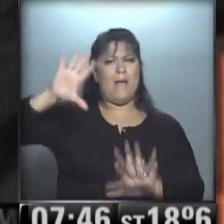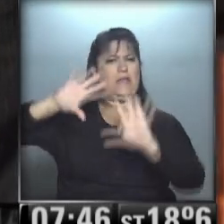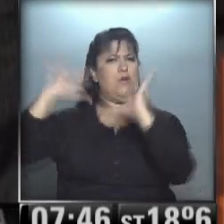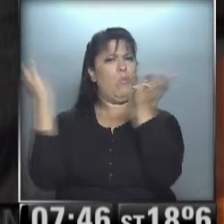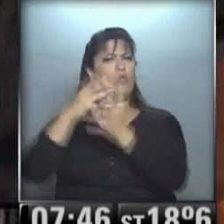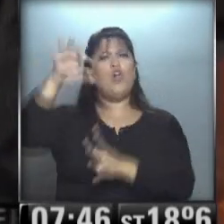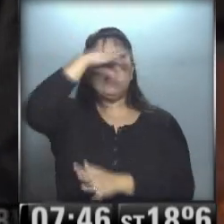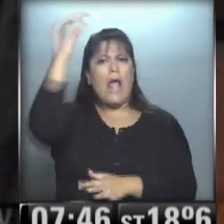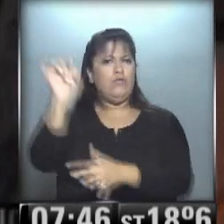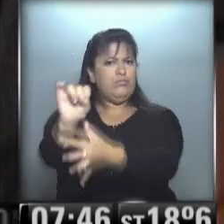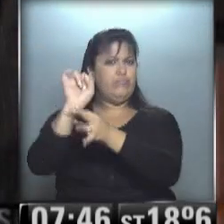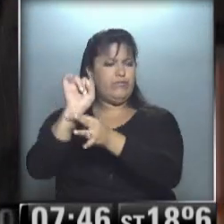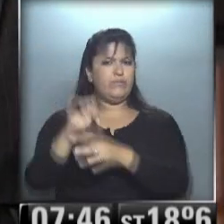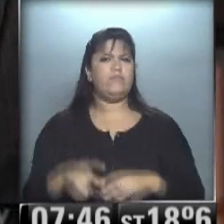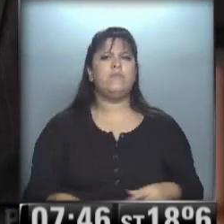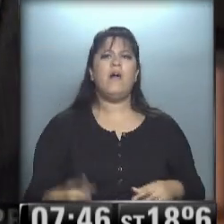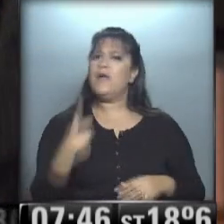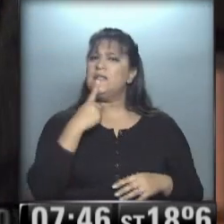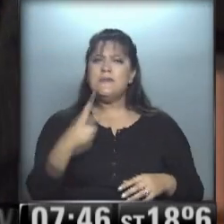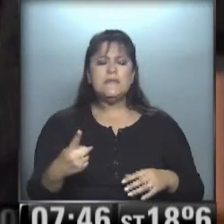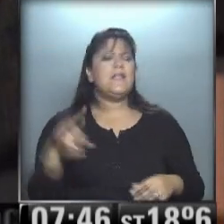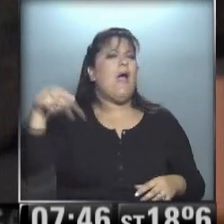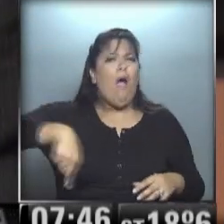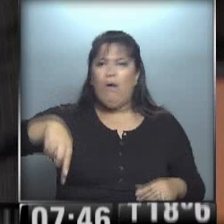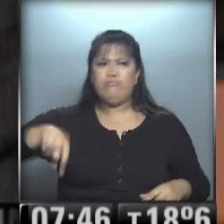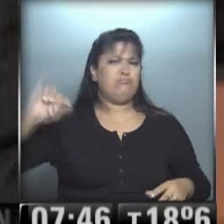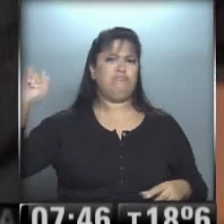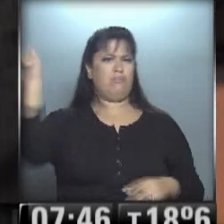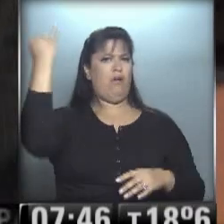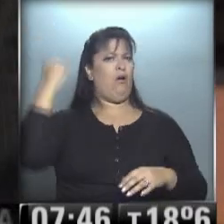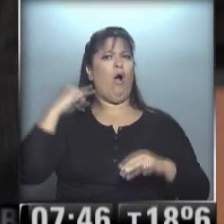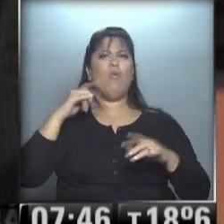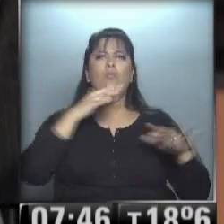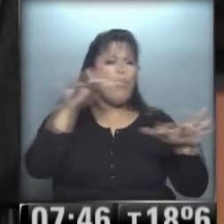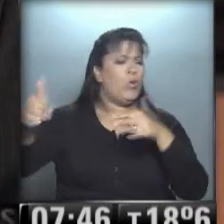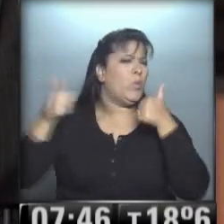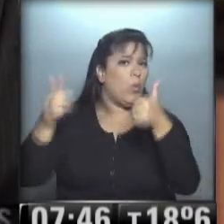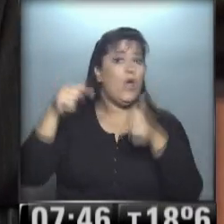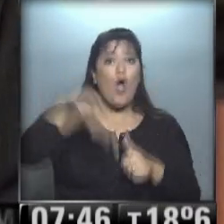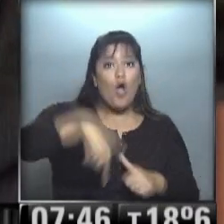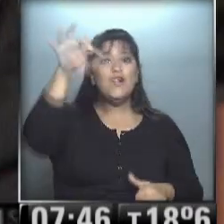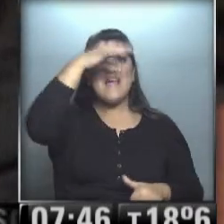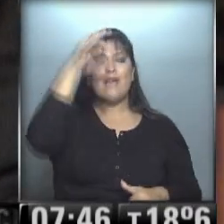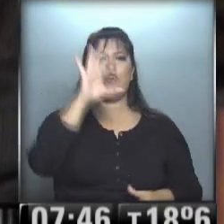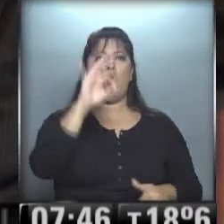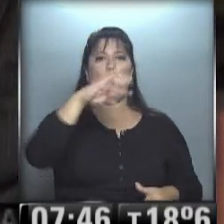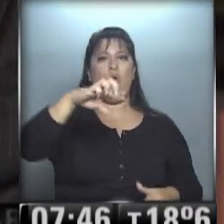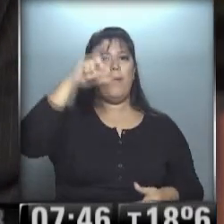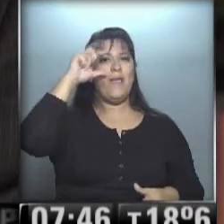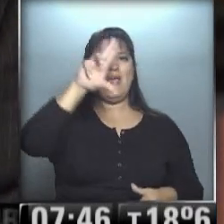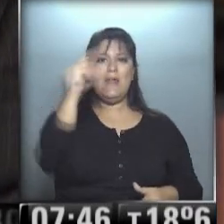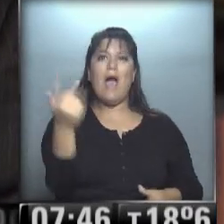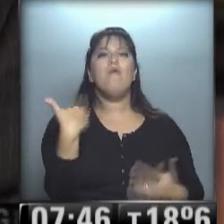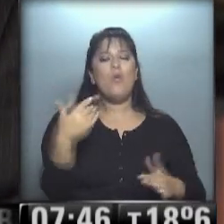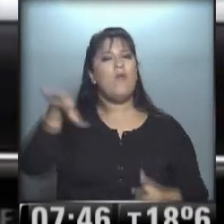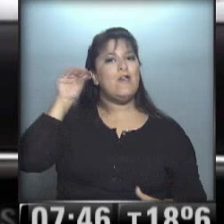mundo, recibiendo solo críticas elogiosas por demás. Bueno, esta noche será el estreno en el Teatro Ópera, pero antes los podés escuchar acá en Visión